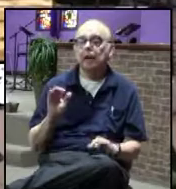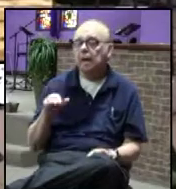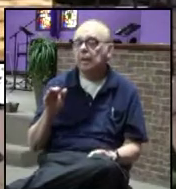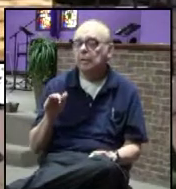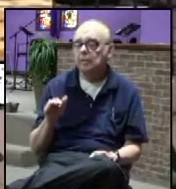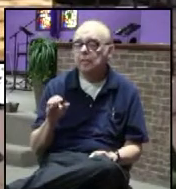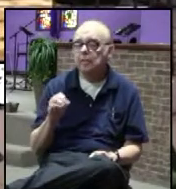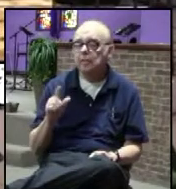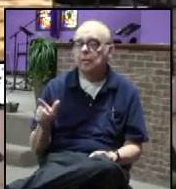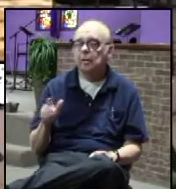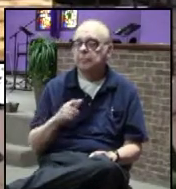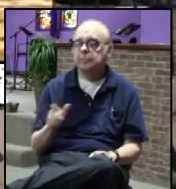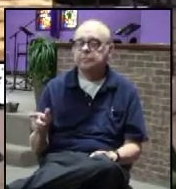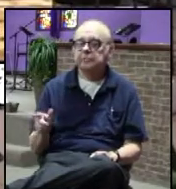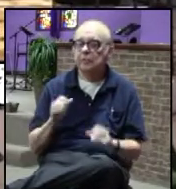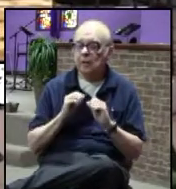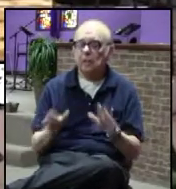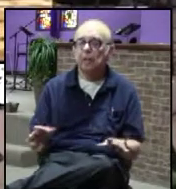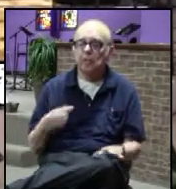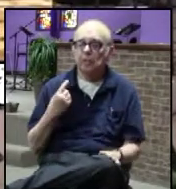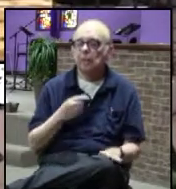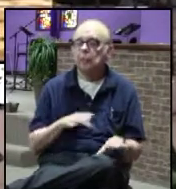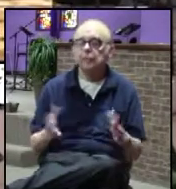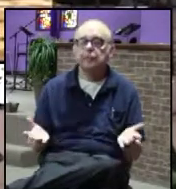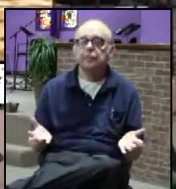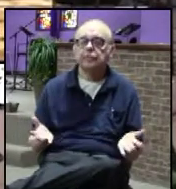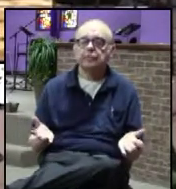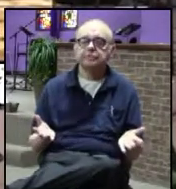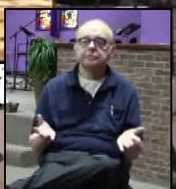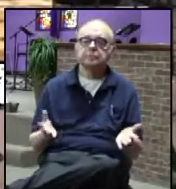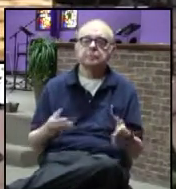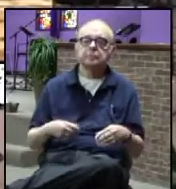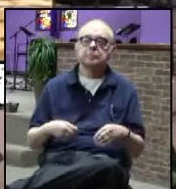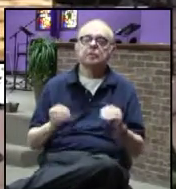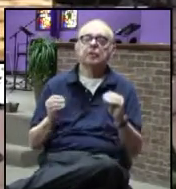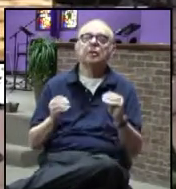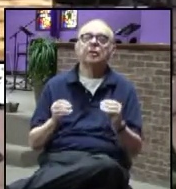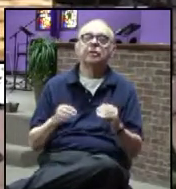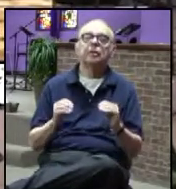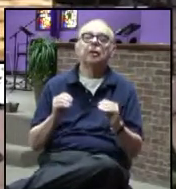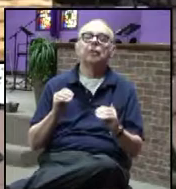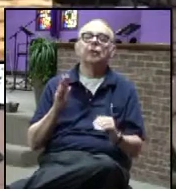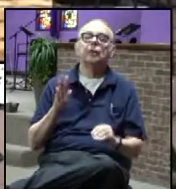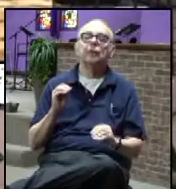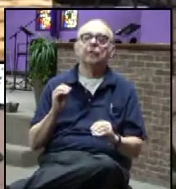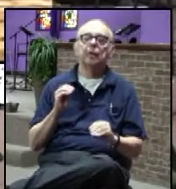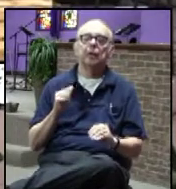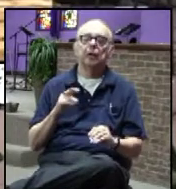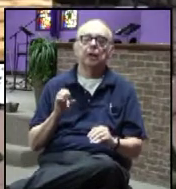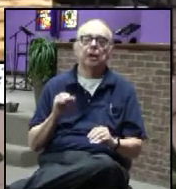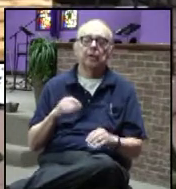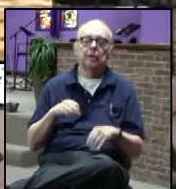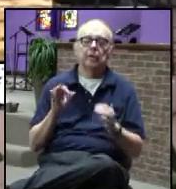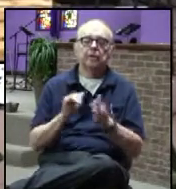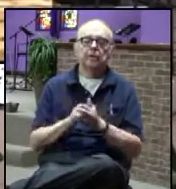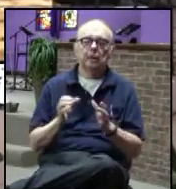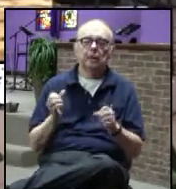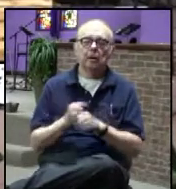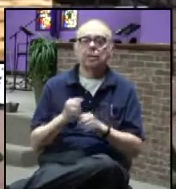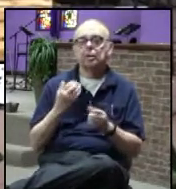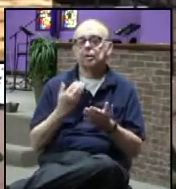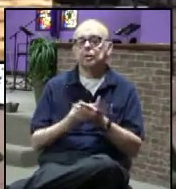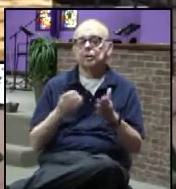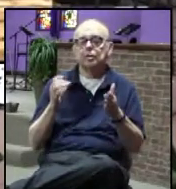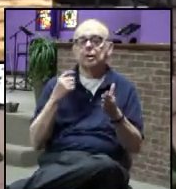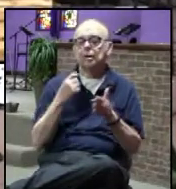hey, cool, they're being blessed, so here's what we're going to do. Let's sell the 40 acres. They've sold the 40 acres and they got a good